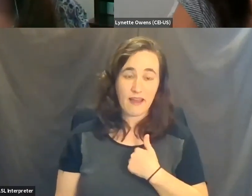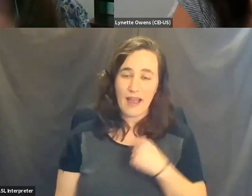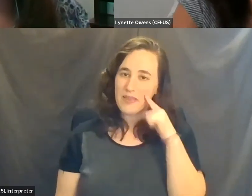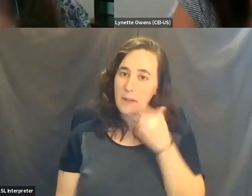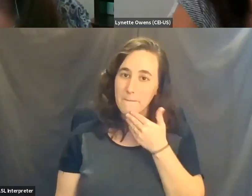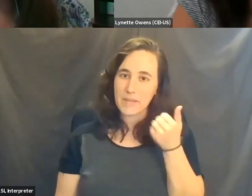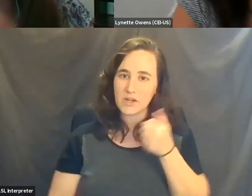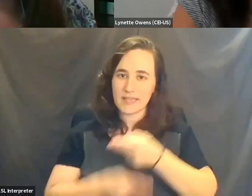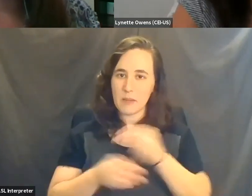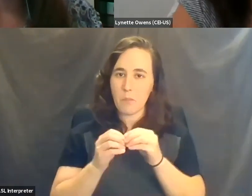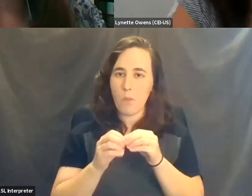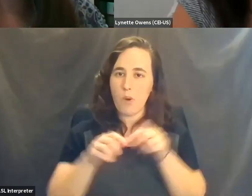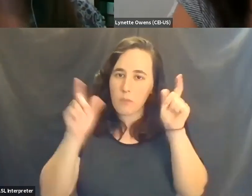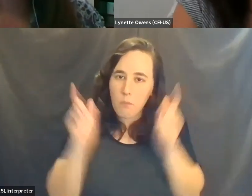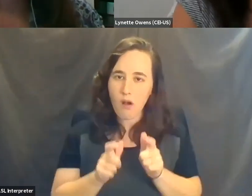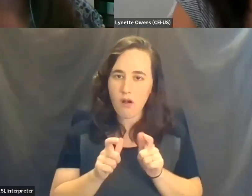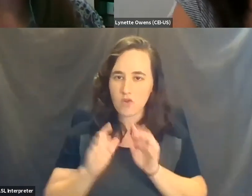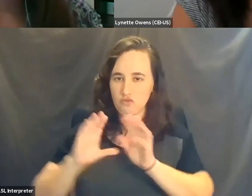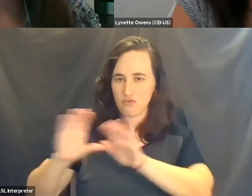together, because I think that